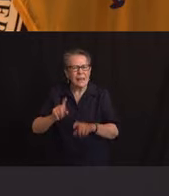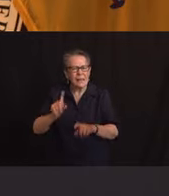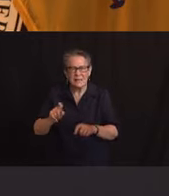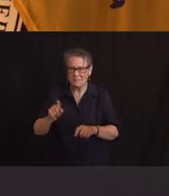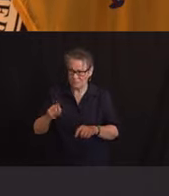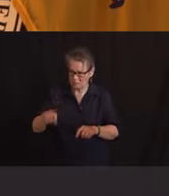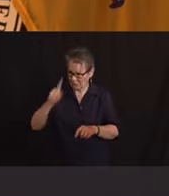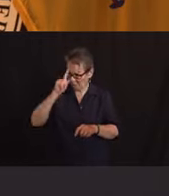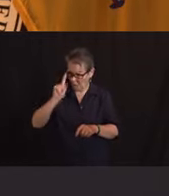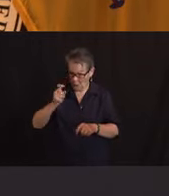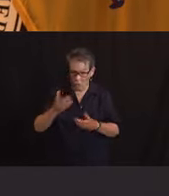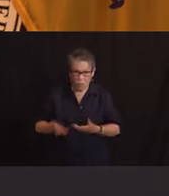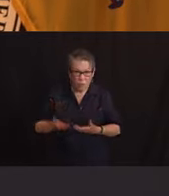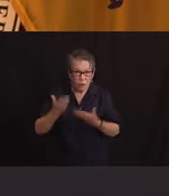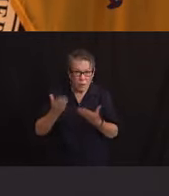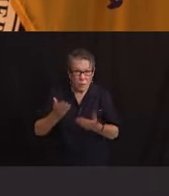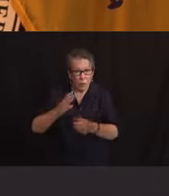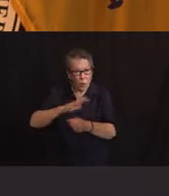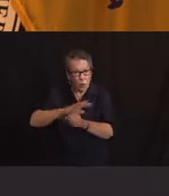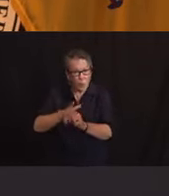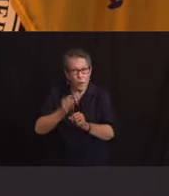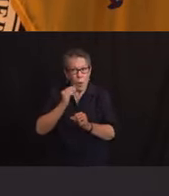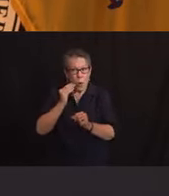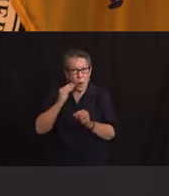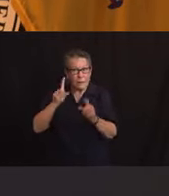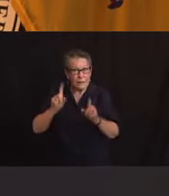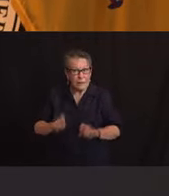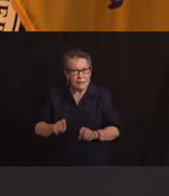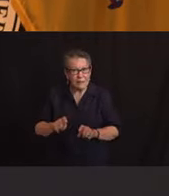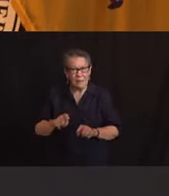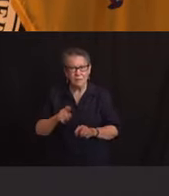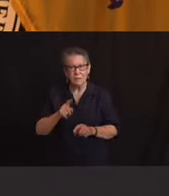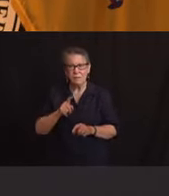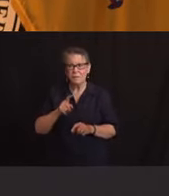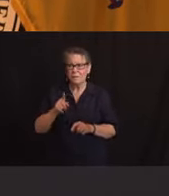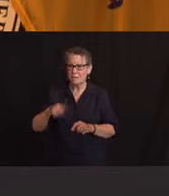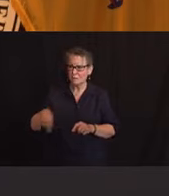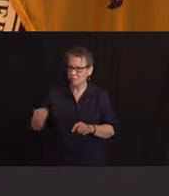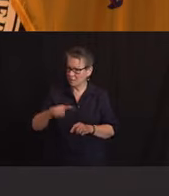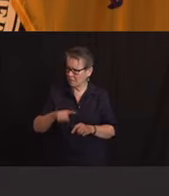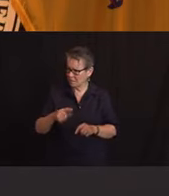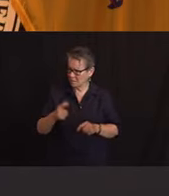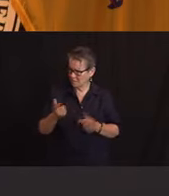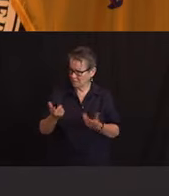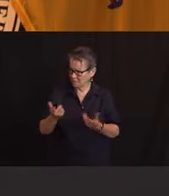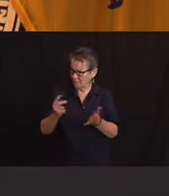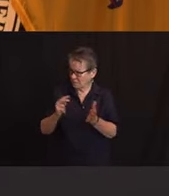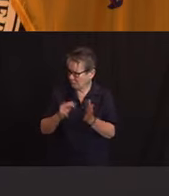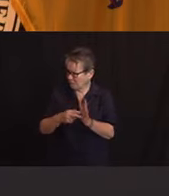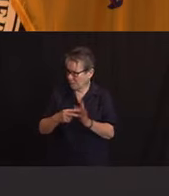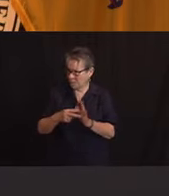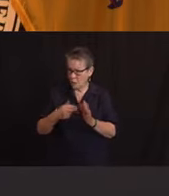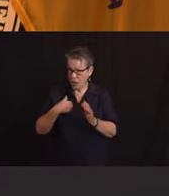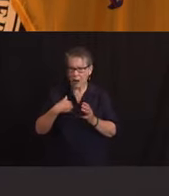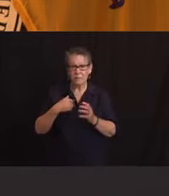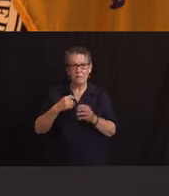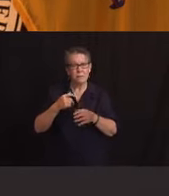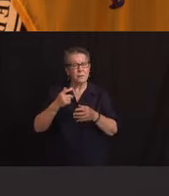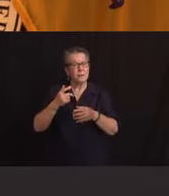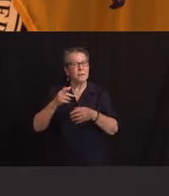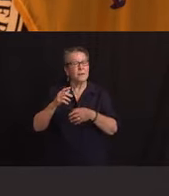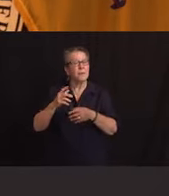it better to go to one of the official testing sites in New Jersey? Maybe Ed could comment on this, since he is the expert, I would